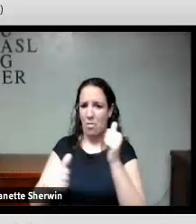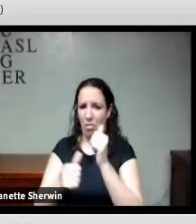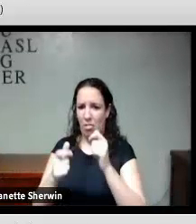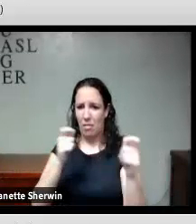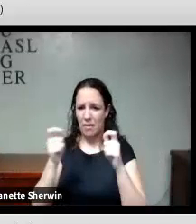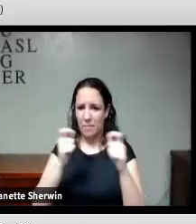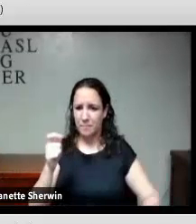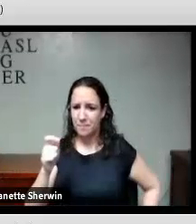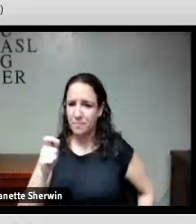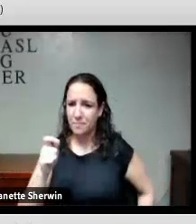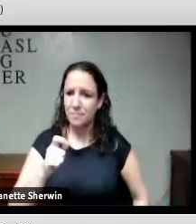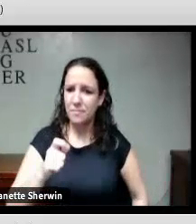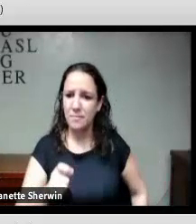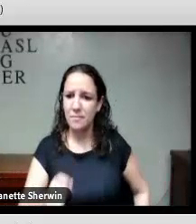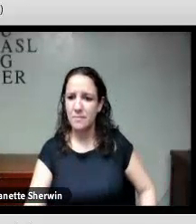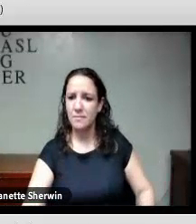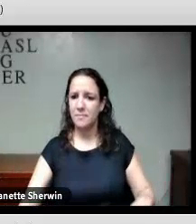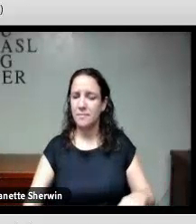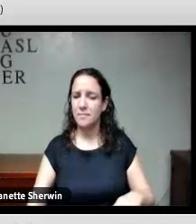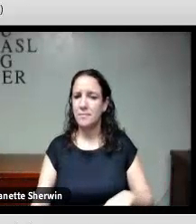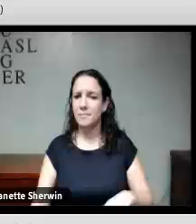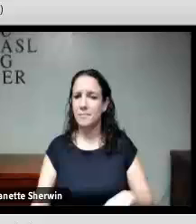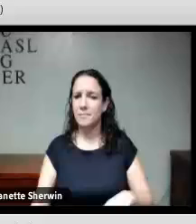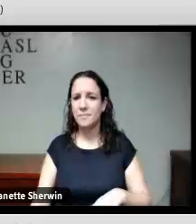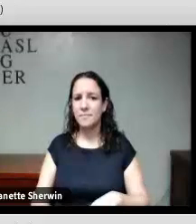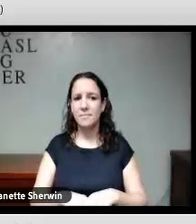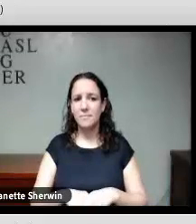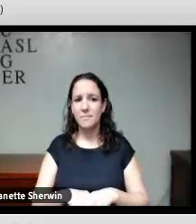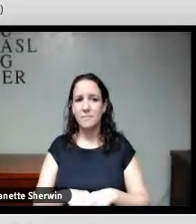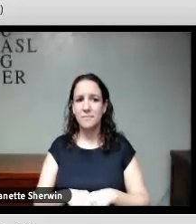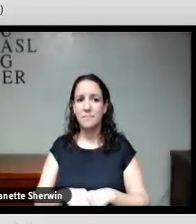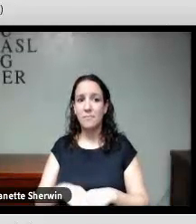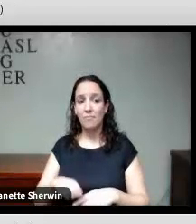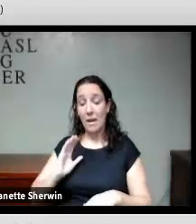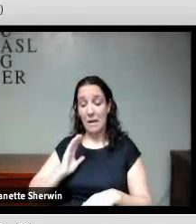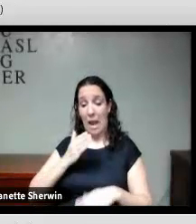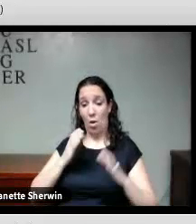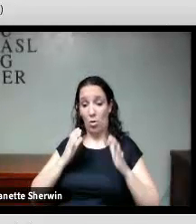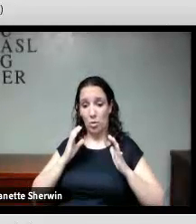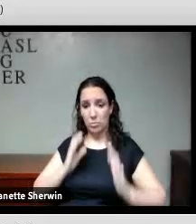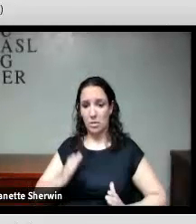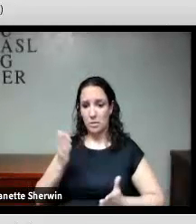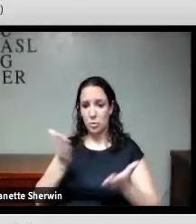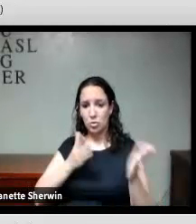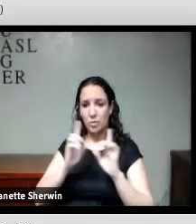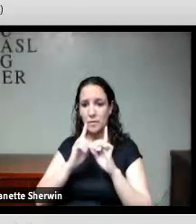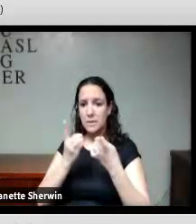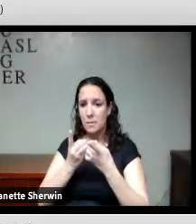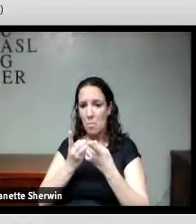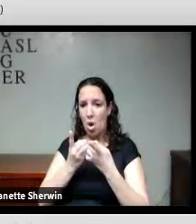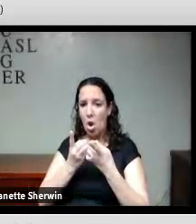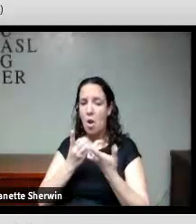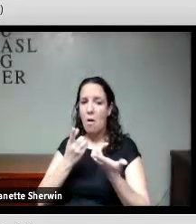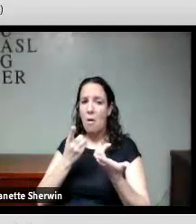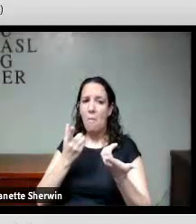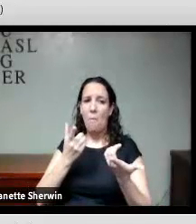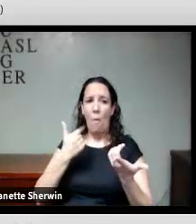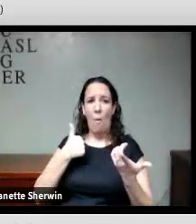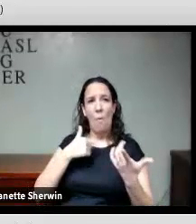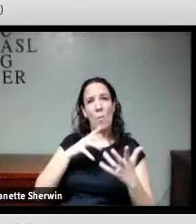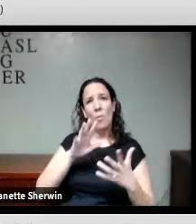1,000 calls a day during our busy season. And in our customer service department, we were, I would say,